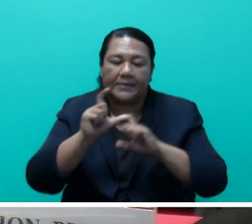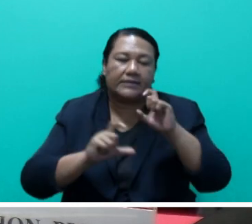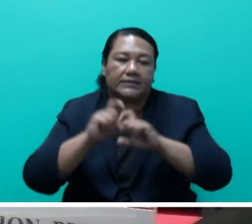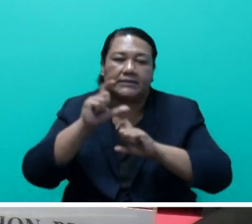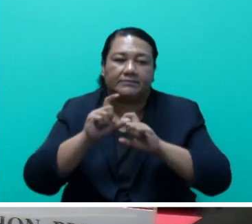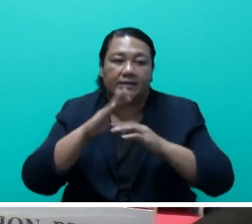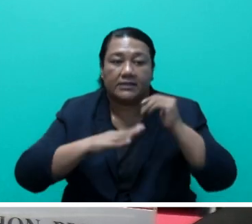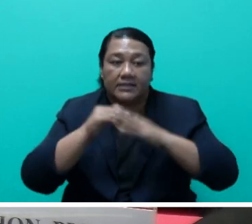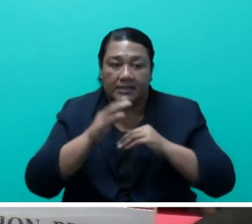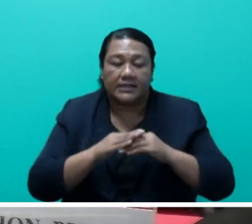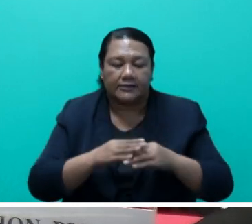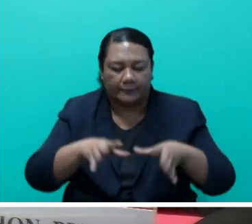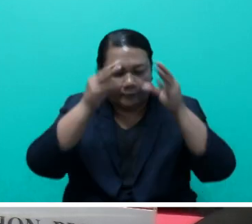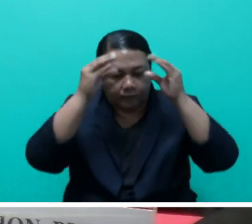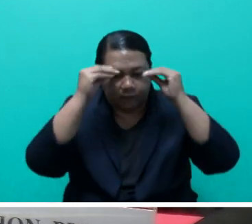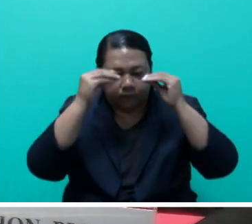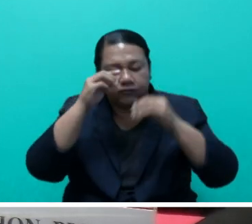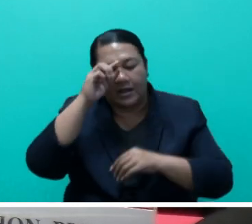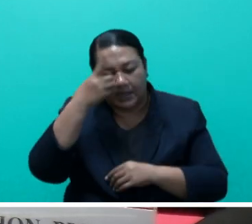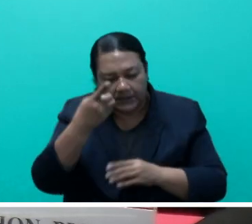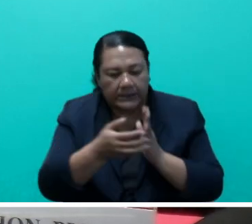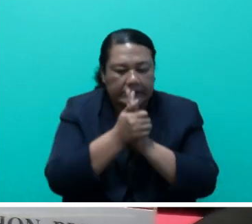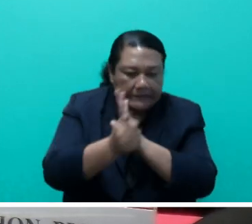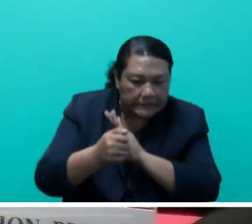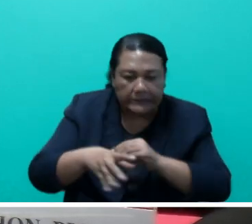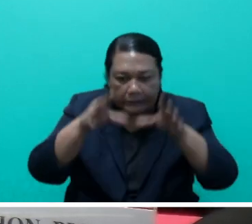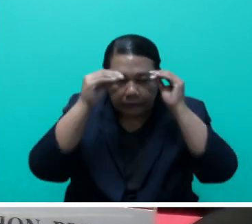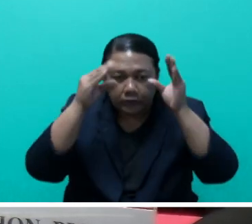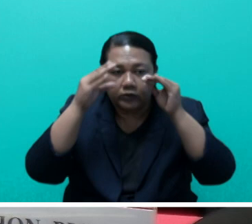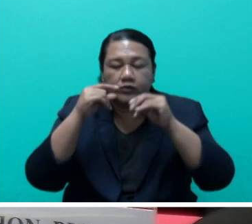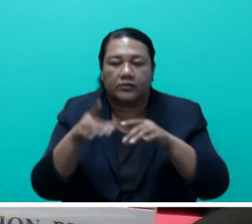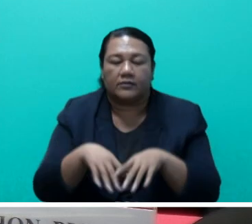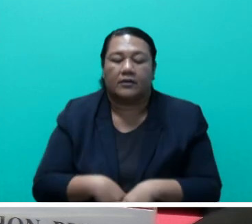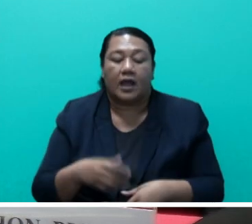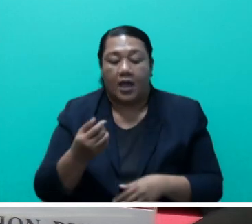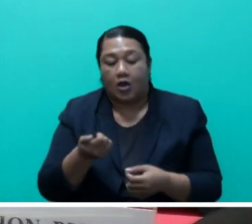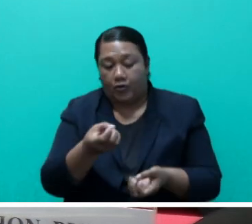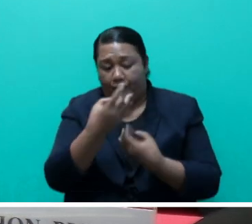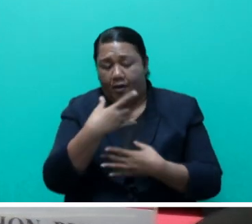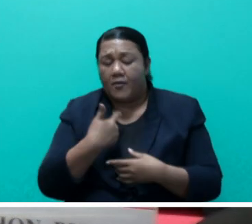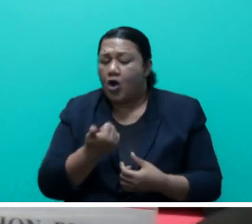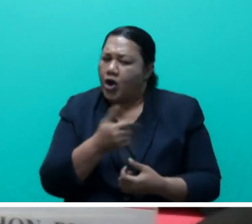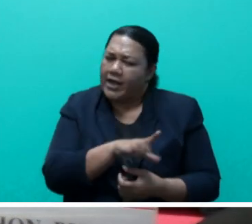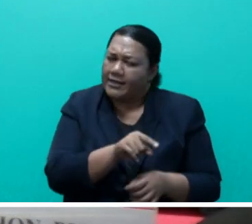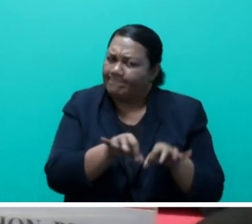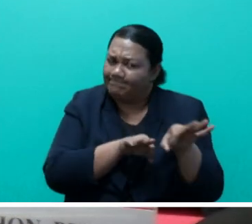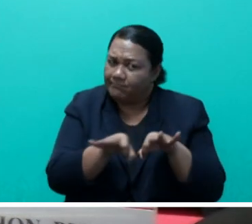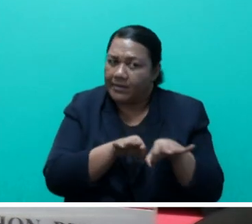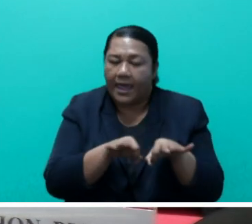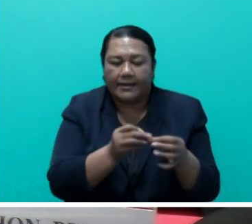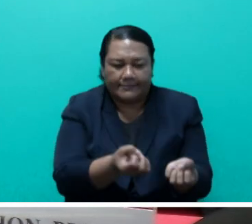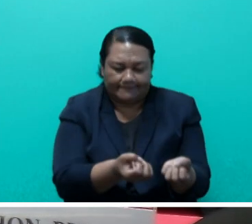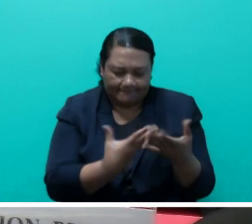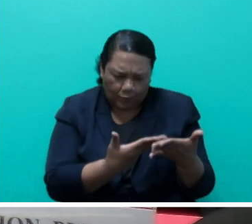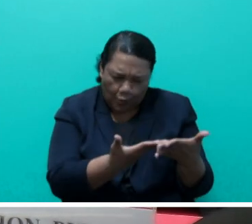I'm informed that these farmers have already outlined their plans and will showcase it to the fellow farmers in the communities